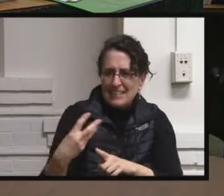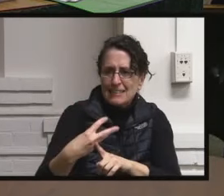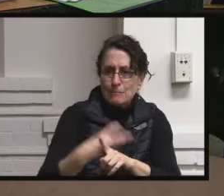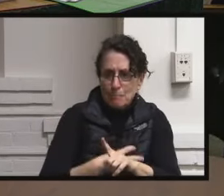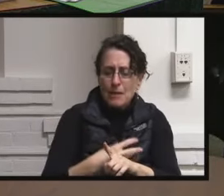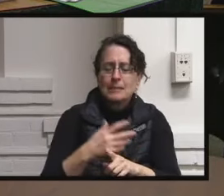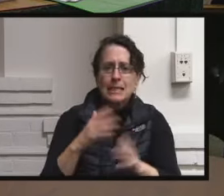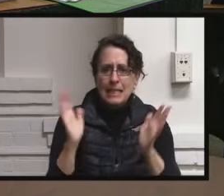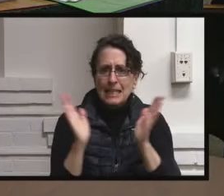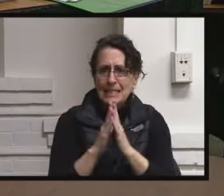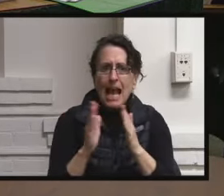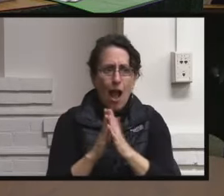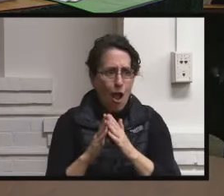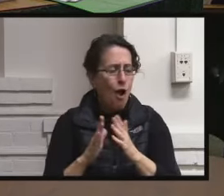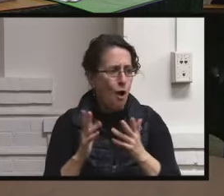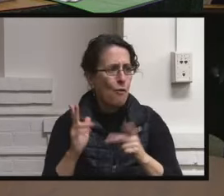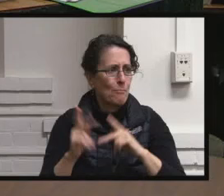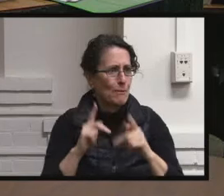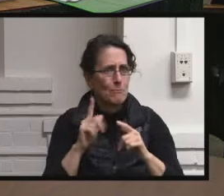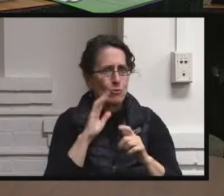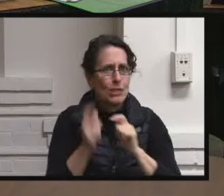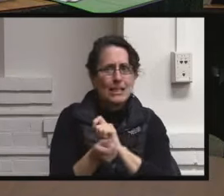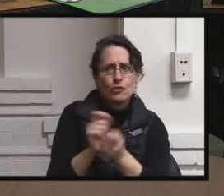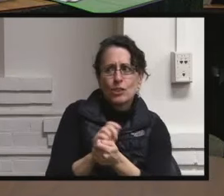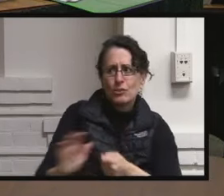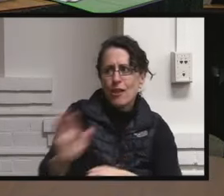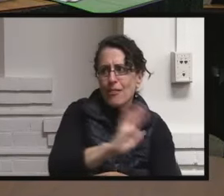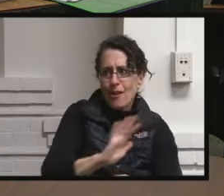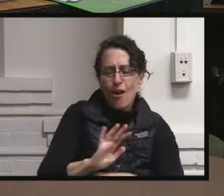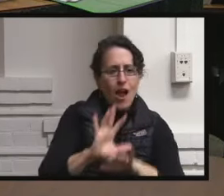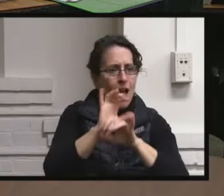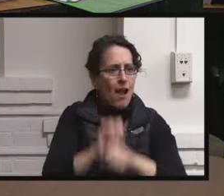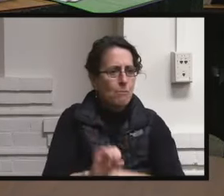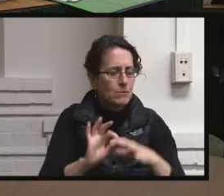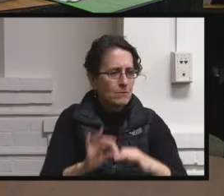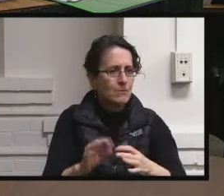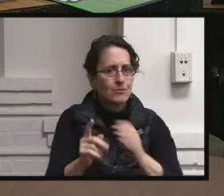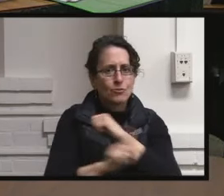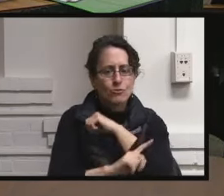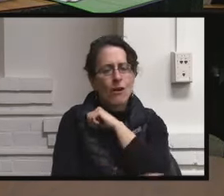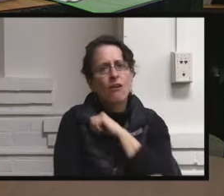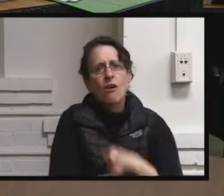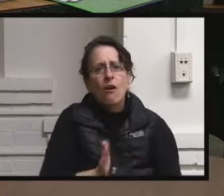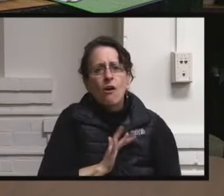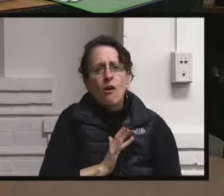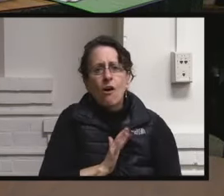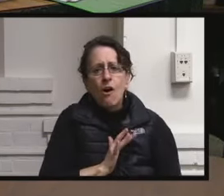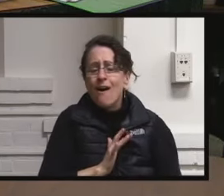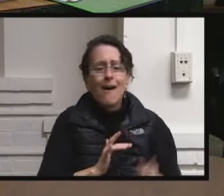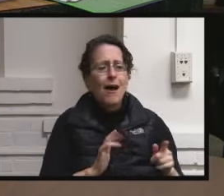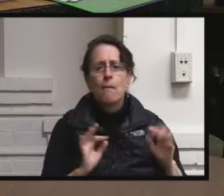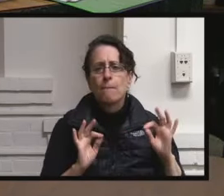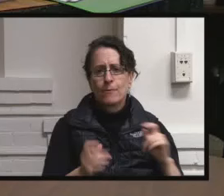pay-as-you-throw are leading us right towards this additional step in modifying how we do solid waste as a whole. And there's